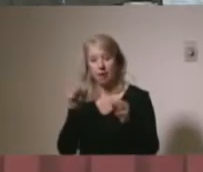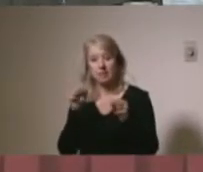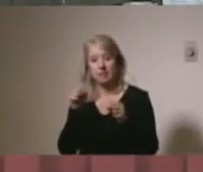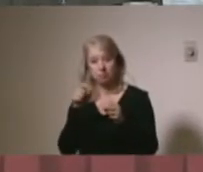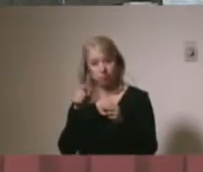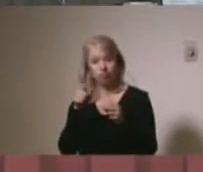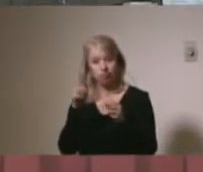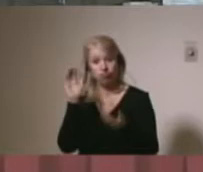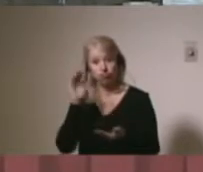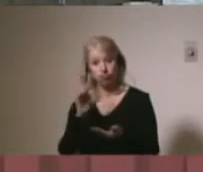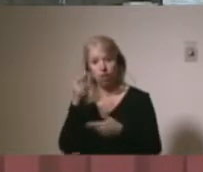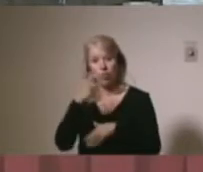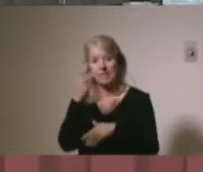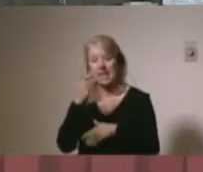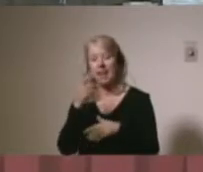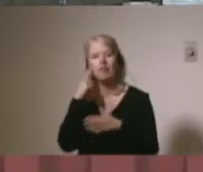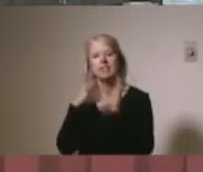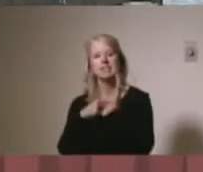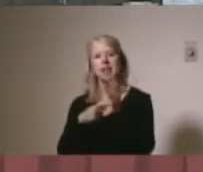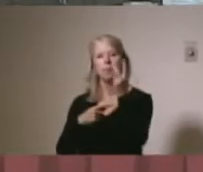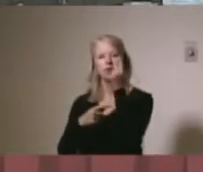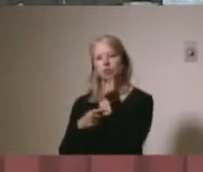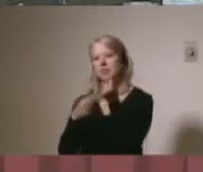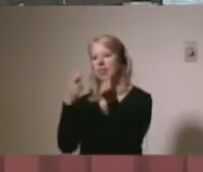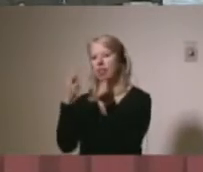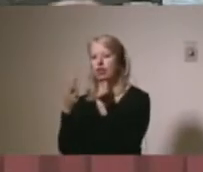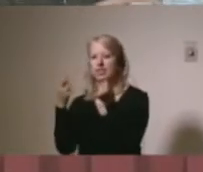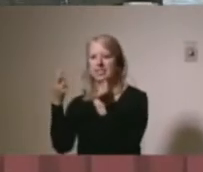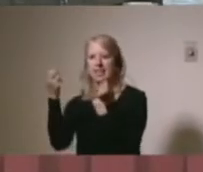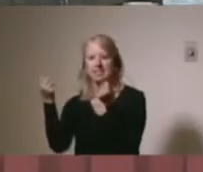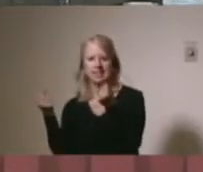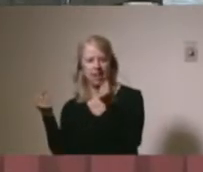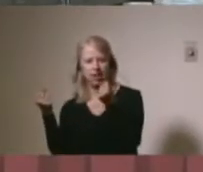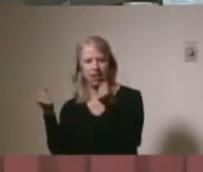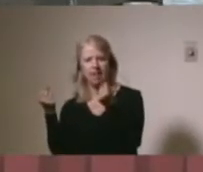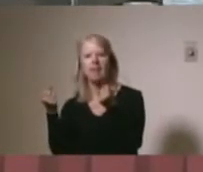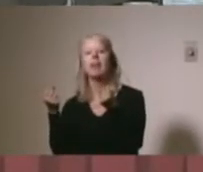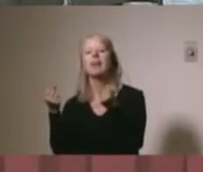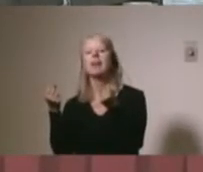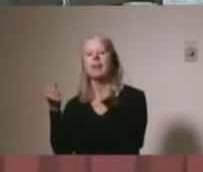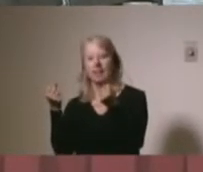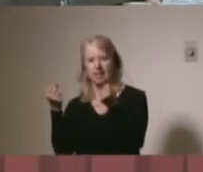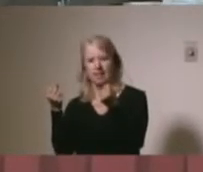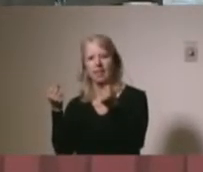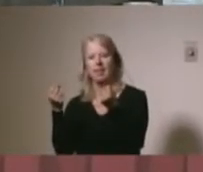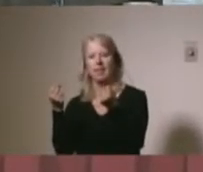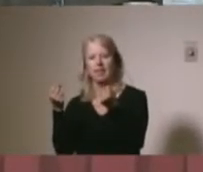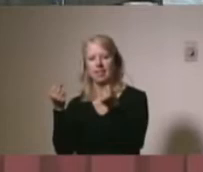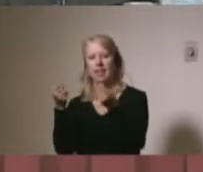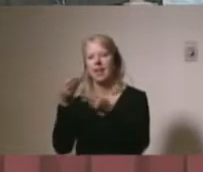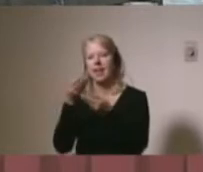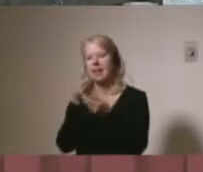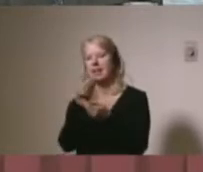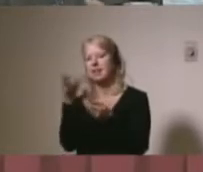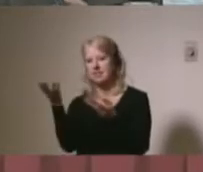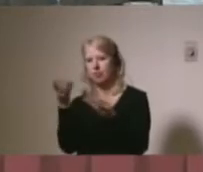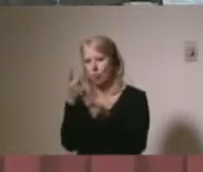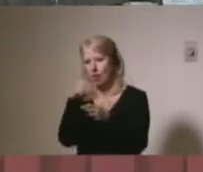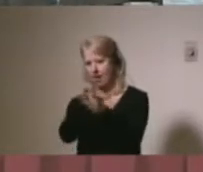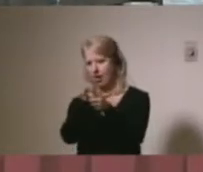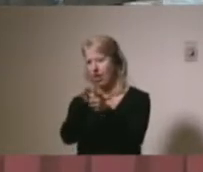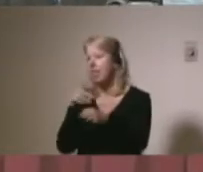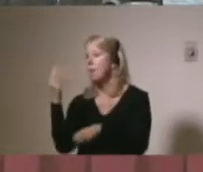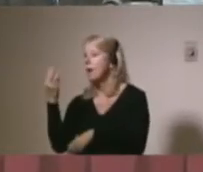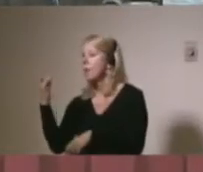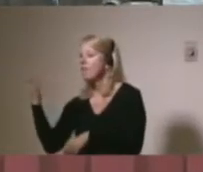3-day delivery where it's Tuesday, Thursday and Saturday, and then have delivering on one area, and then Monday, Wednesday